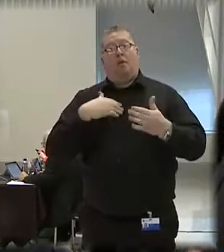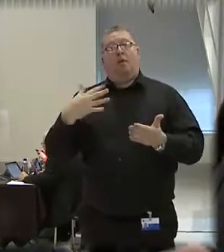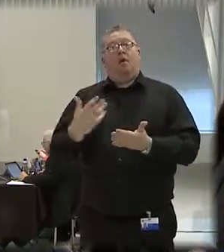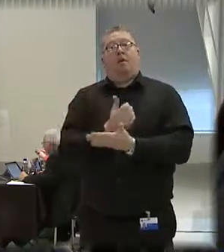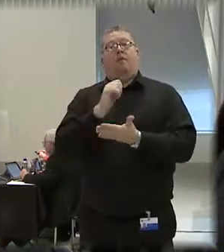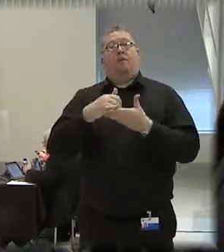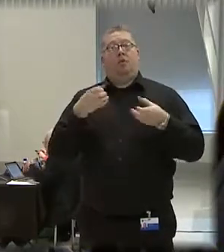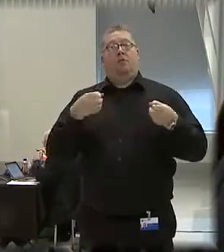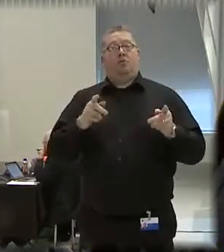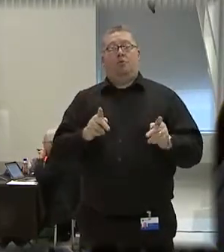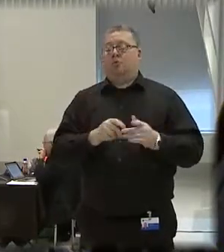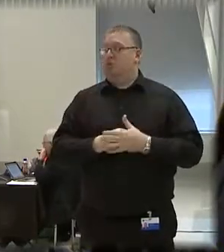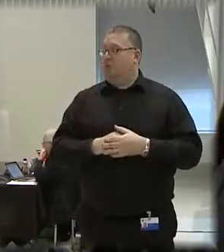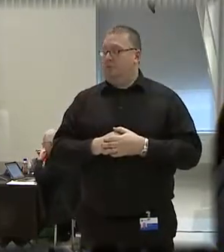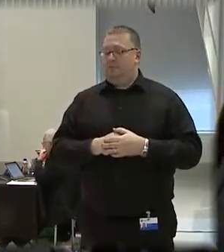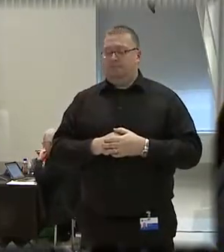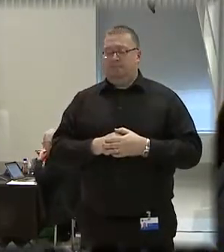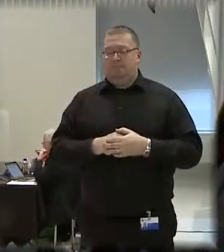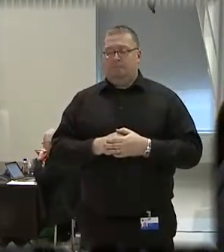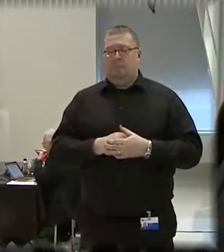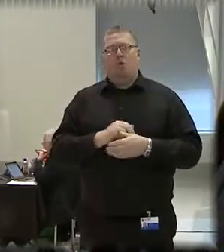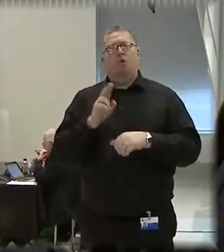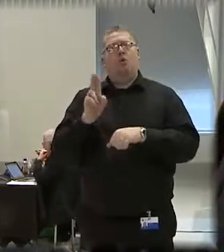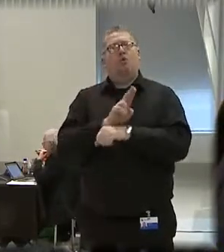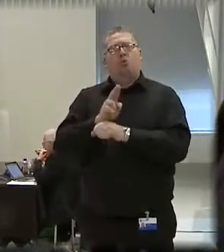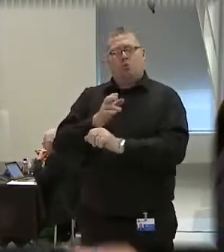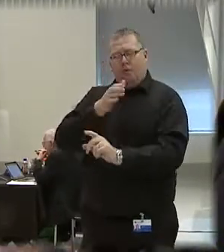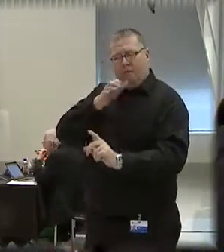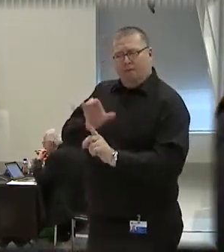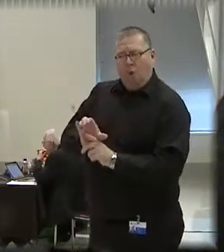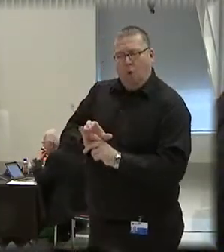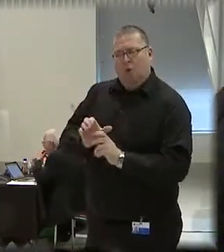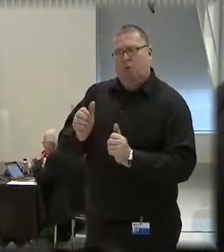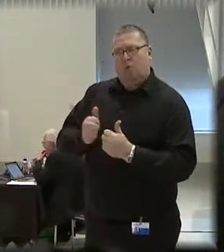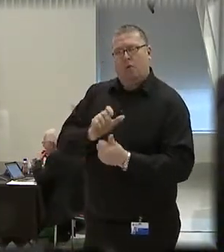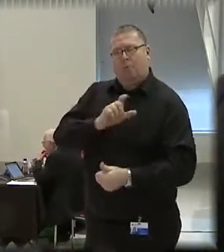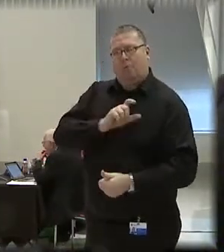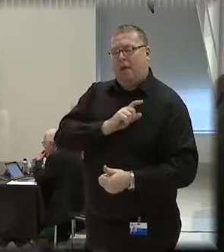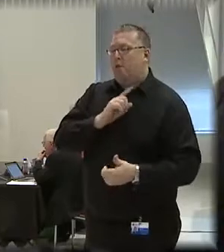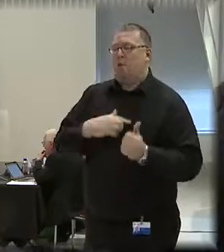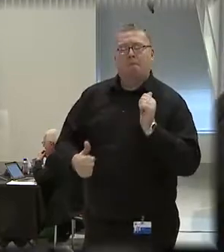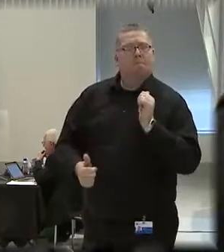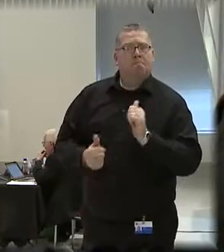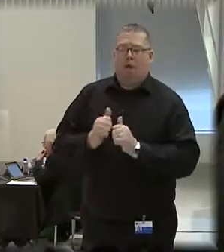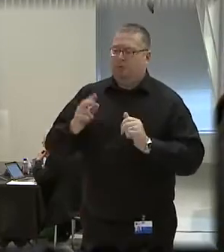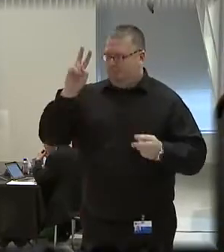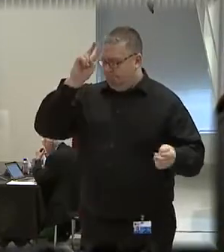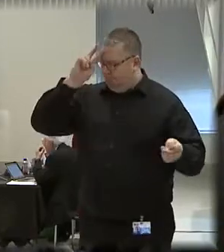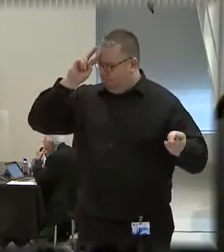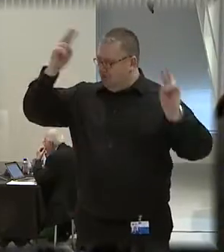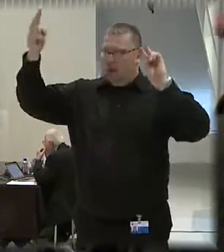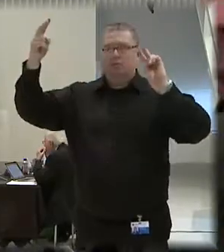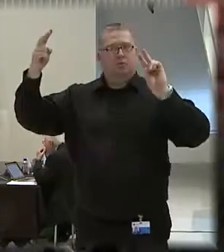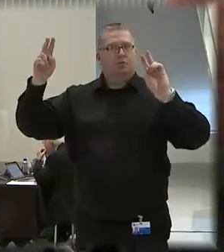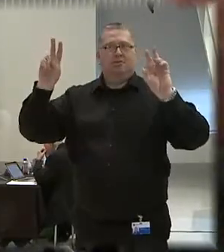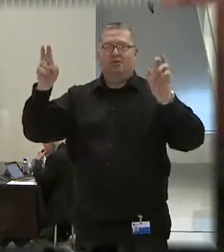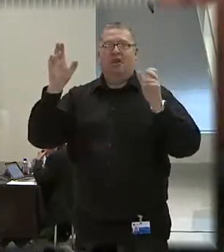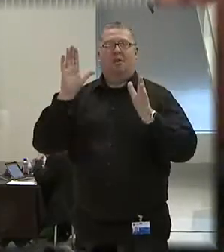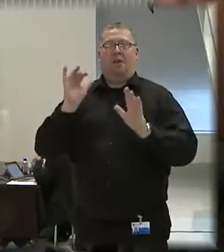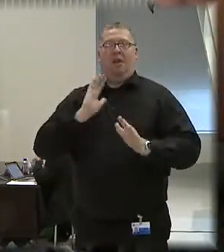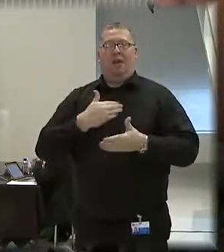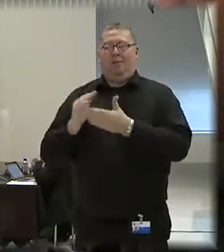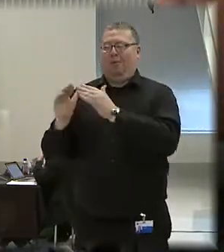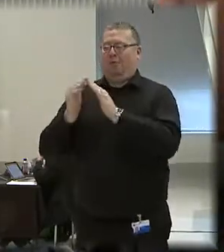opportunity. The use of force by police officers is the most controversial and misunderstood issue by the citizens we